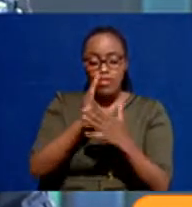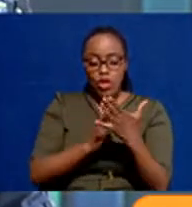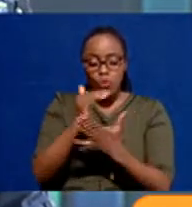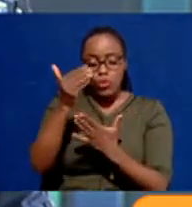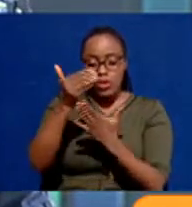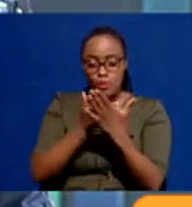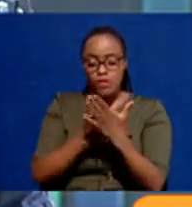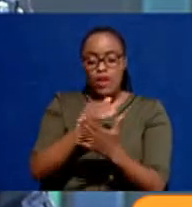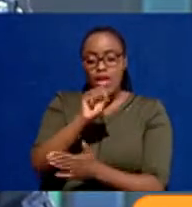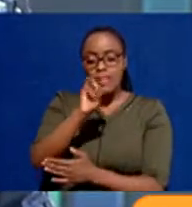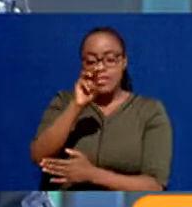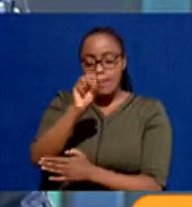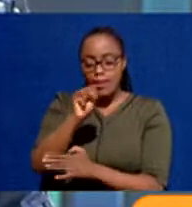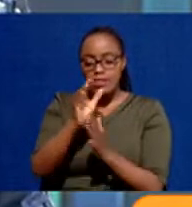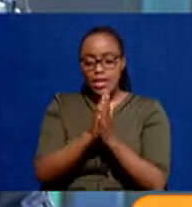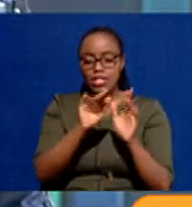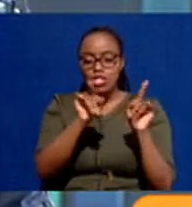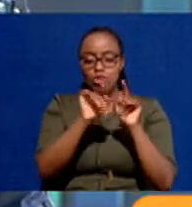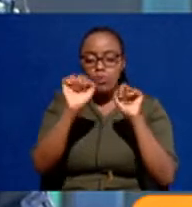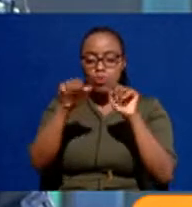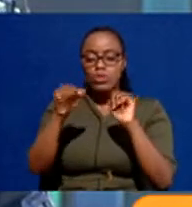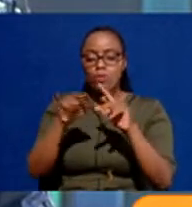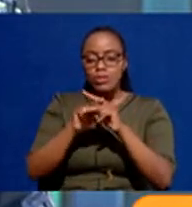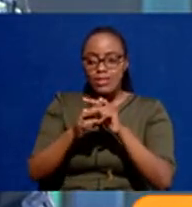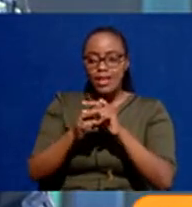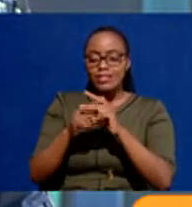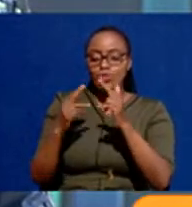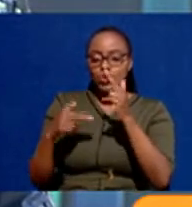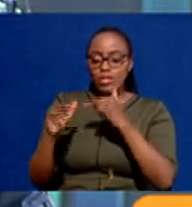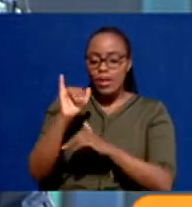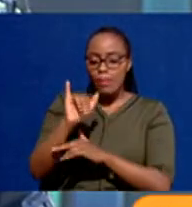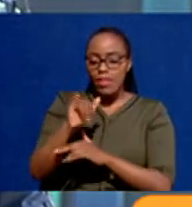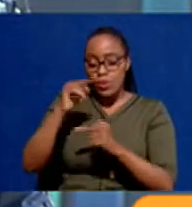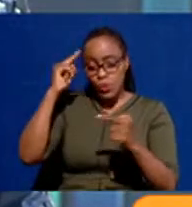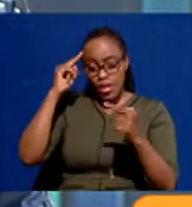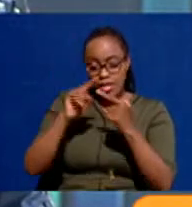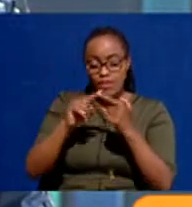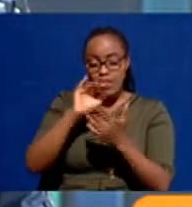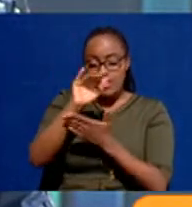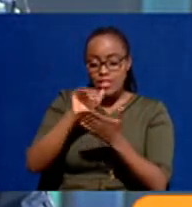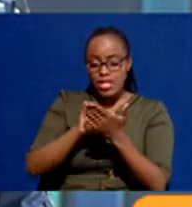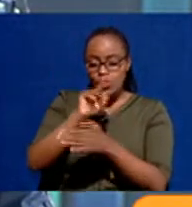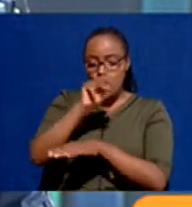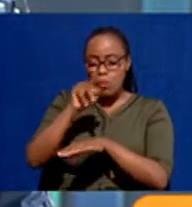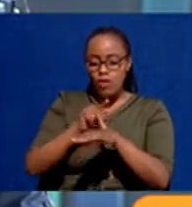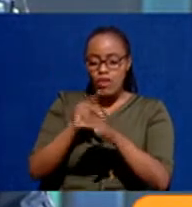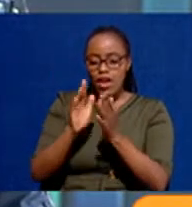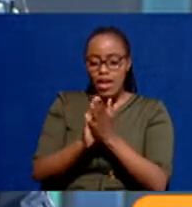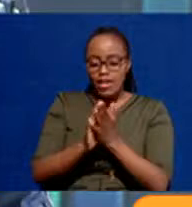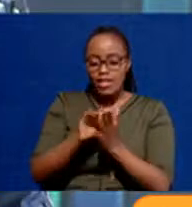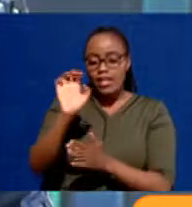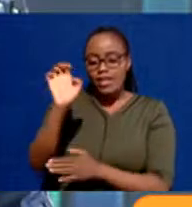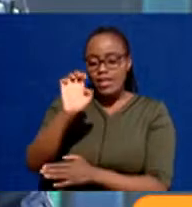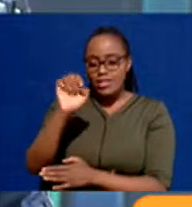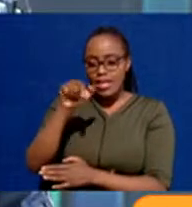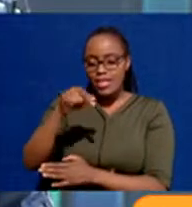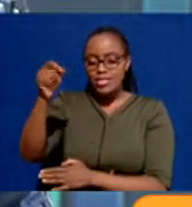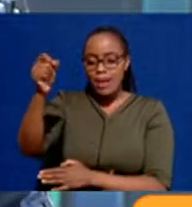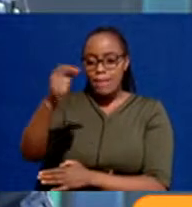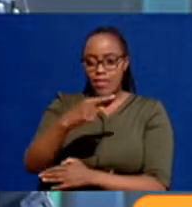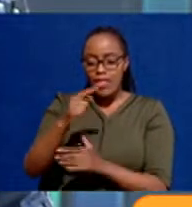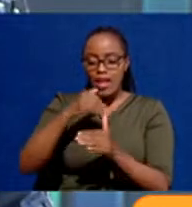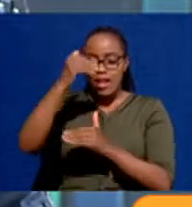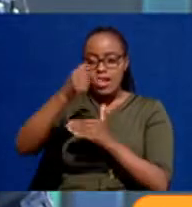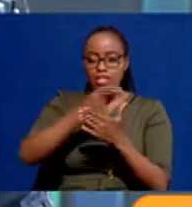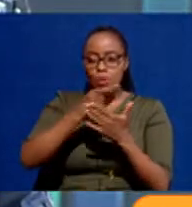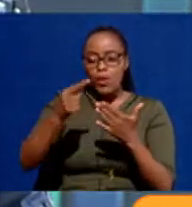on an SMS, and then they can start redeeming. We are targeting to be in Central Province and Eastern from mid of this month. So from next